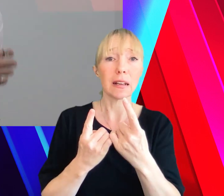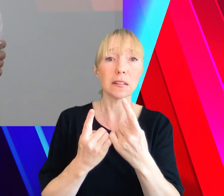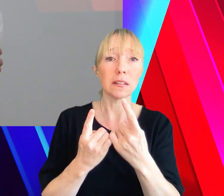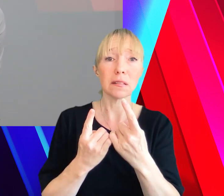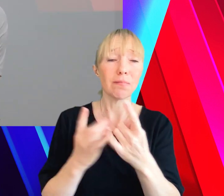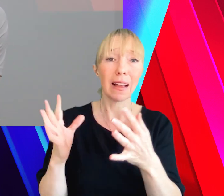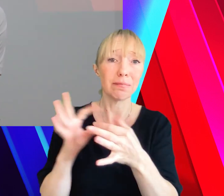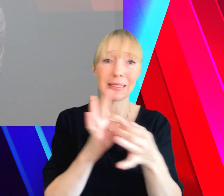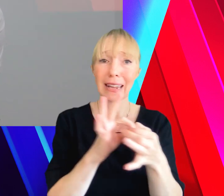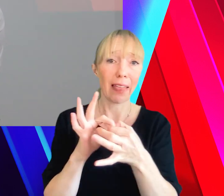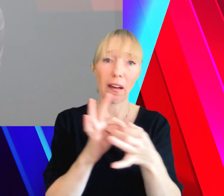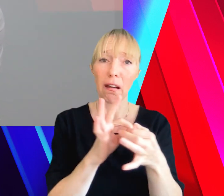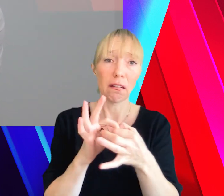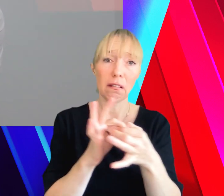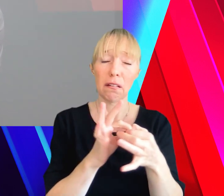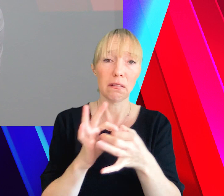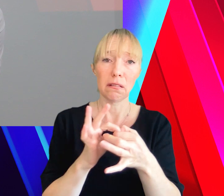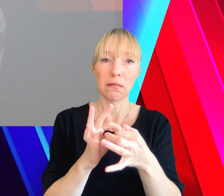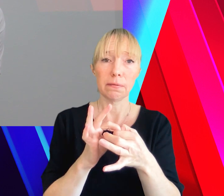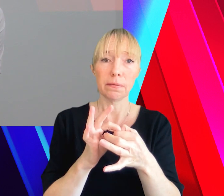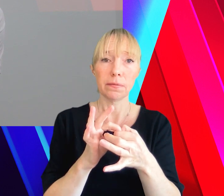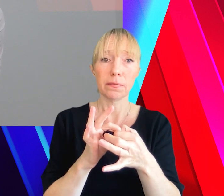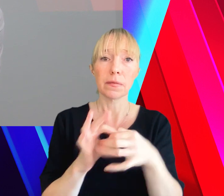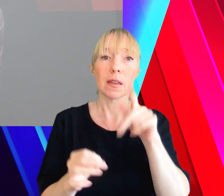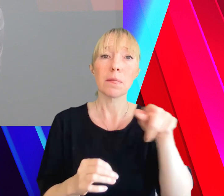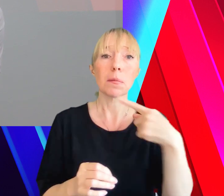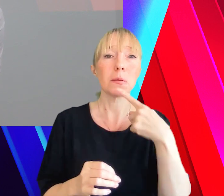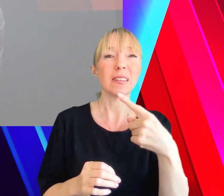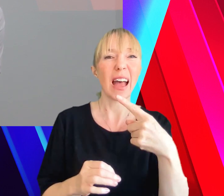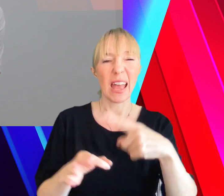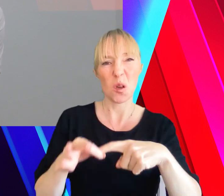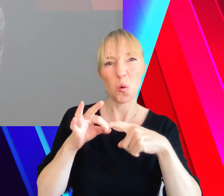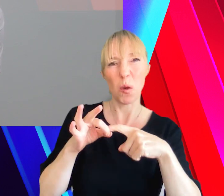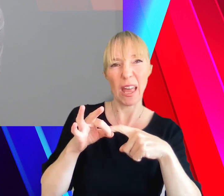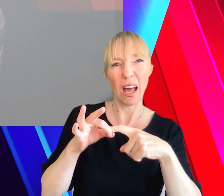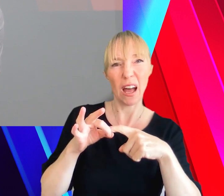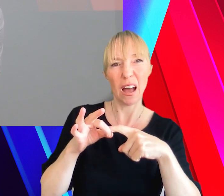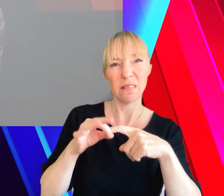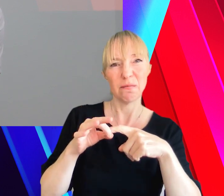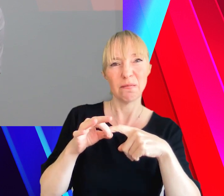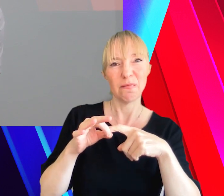Yeah, I think those things go hand in hand, and it's like people apply the